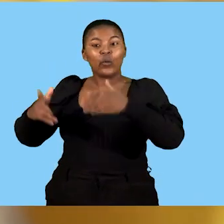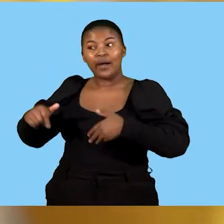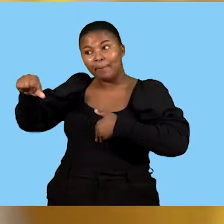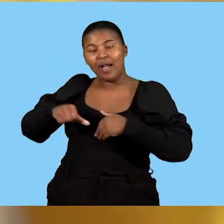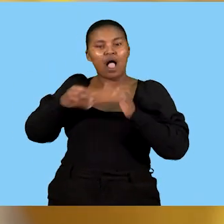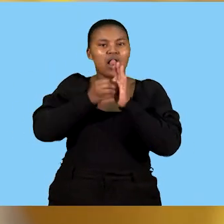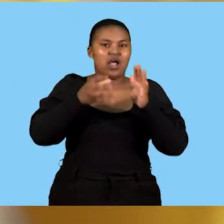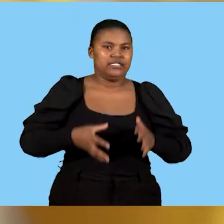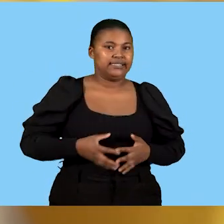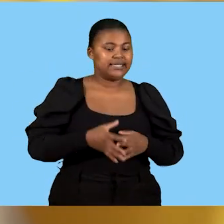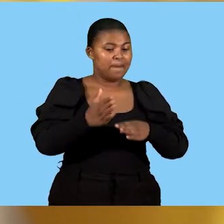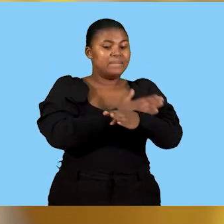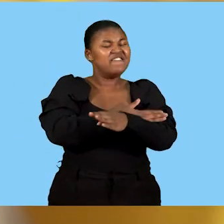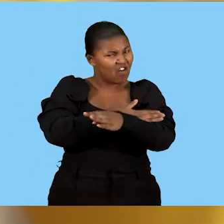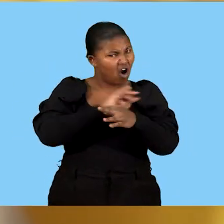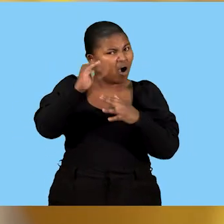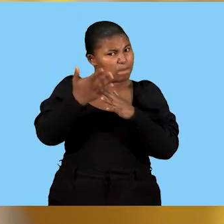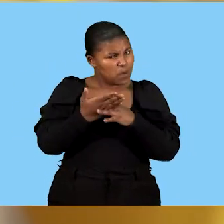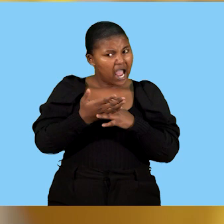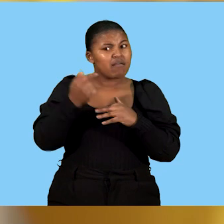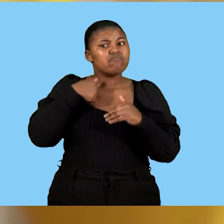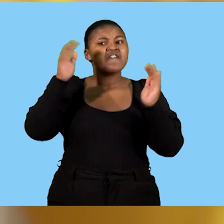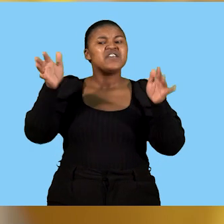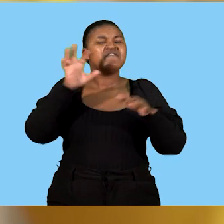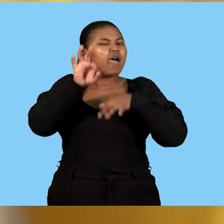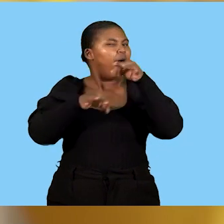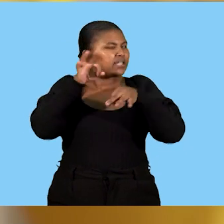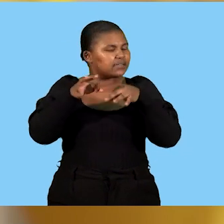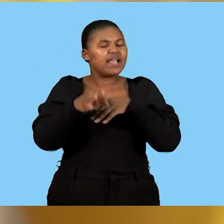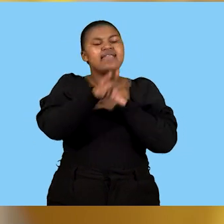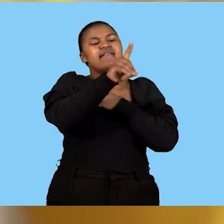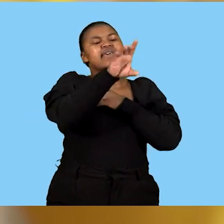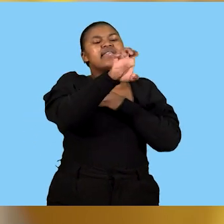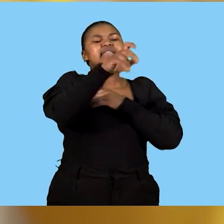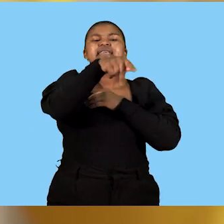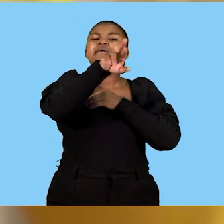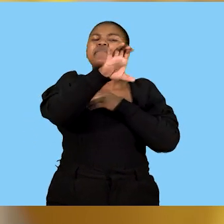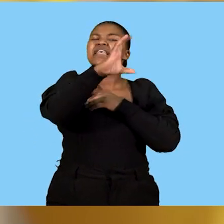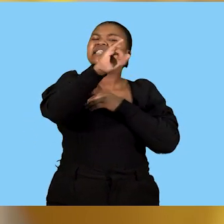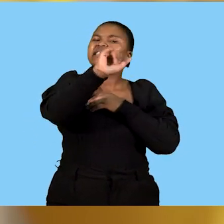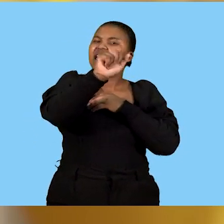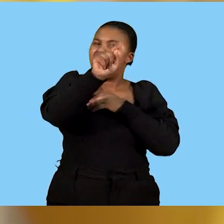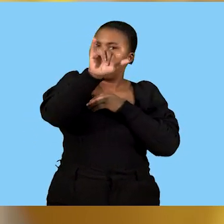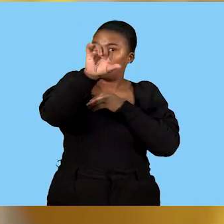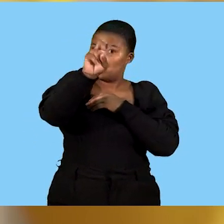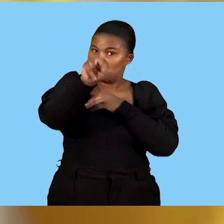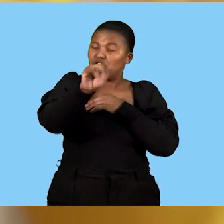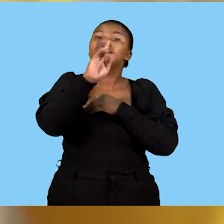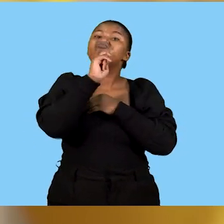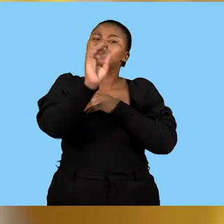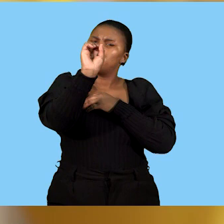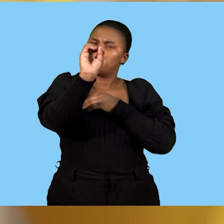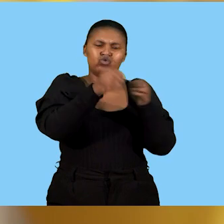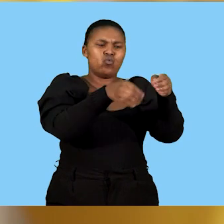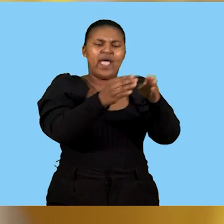Welcome back, dear learners. Before the ad break, we defined depreciation. And there are two methods that we need